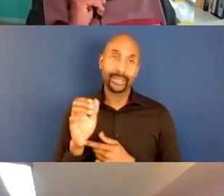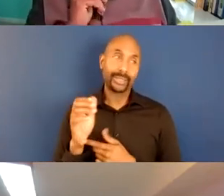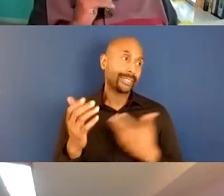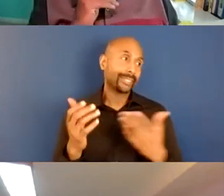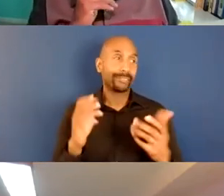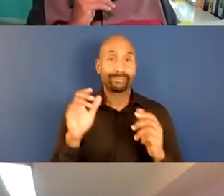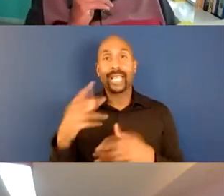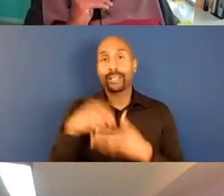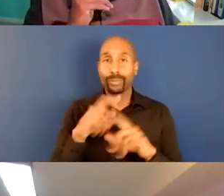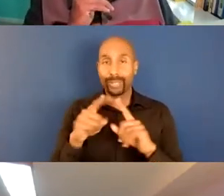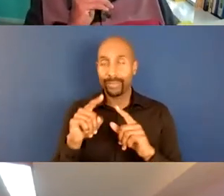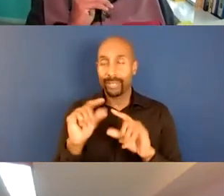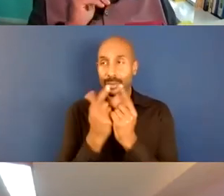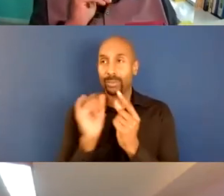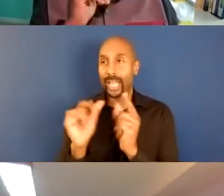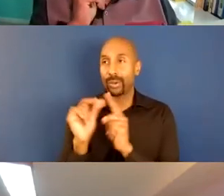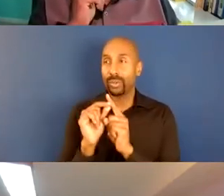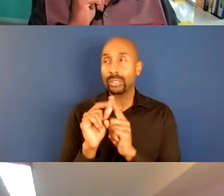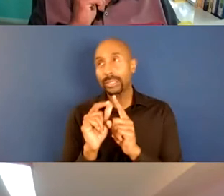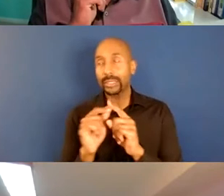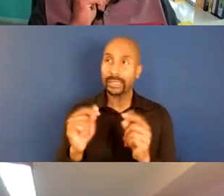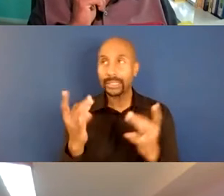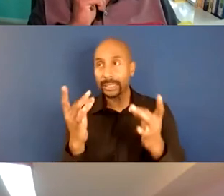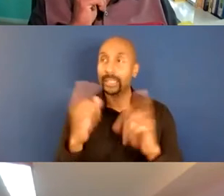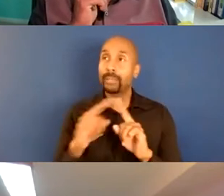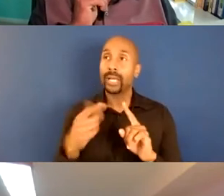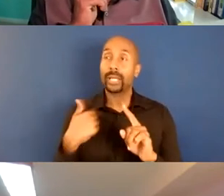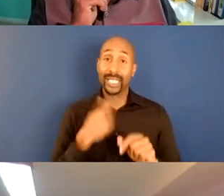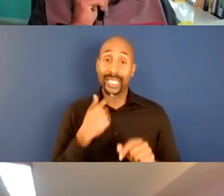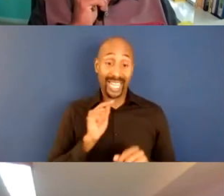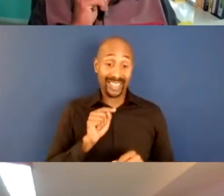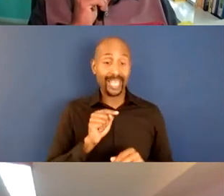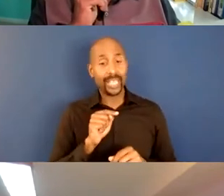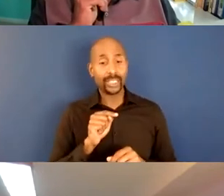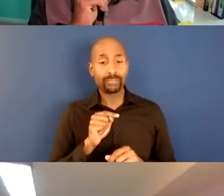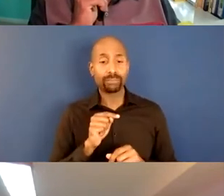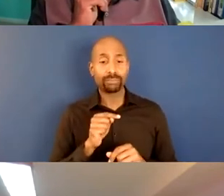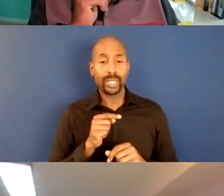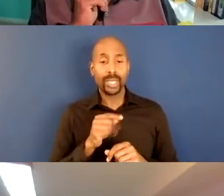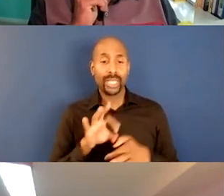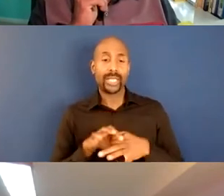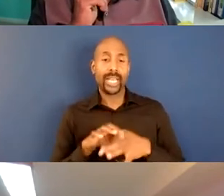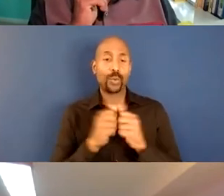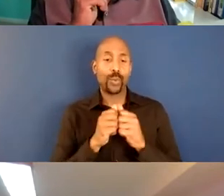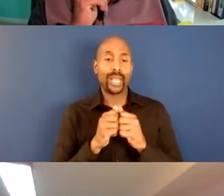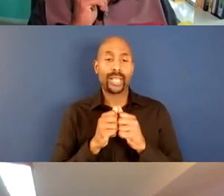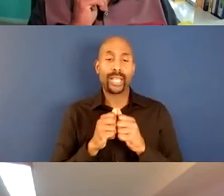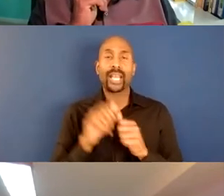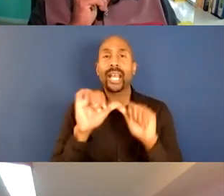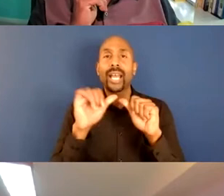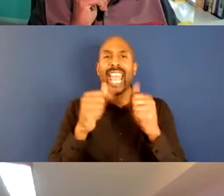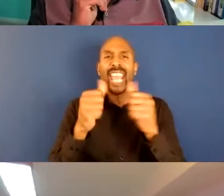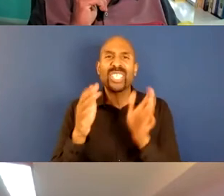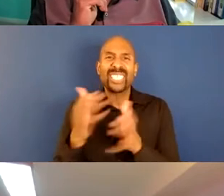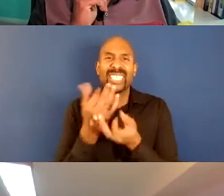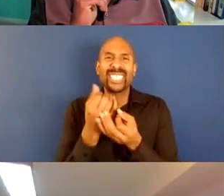can say that it is rooted in a kind of agency. We can say it's rooted in power, structural or